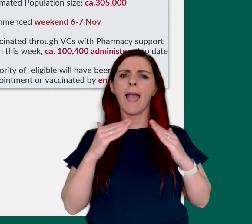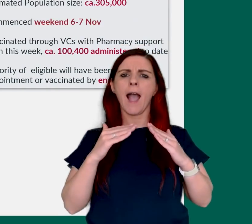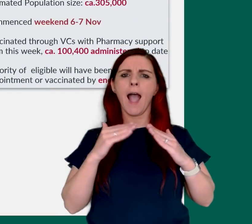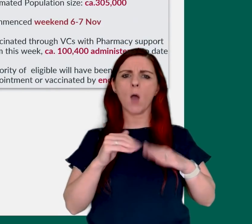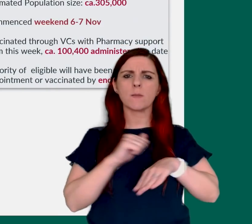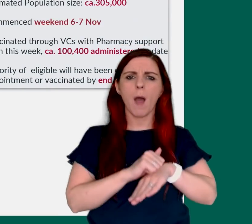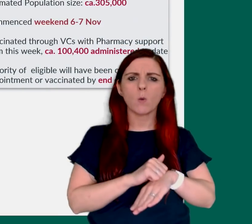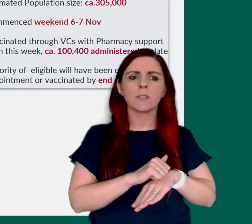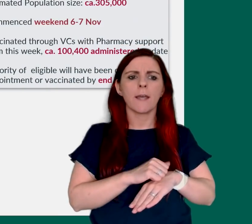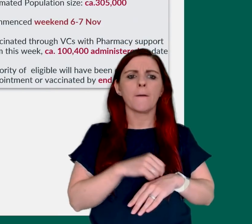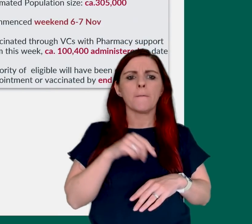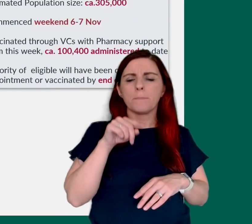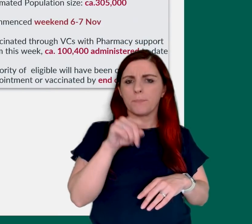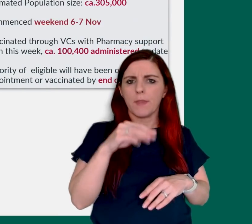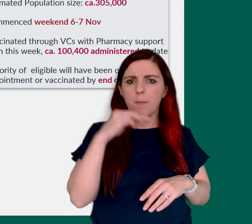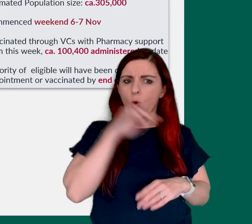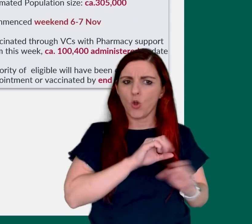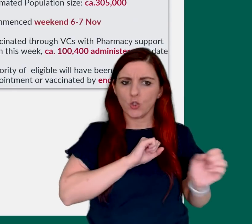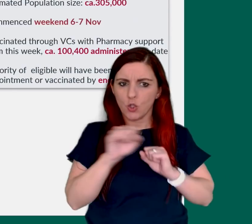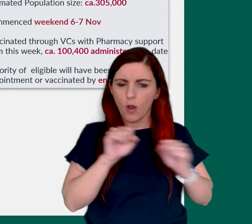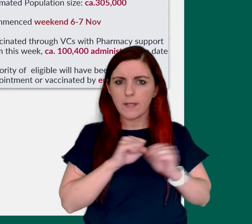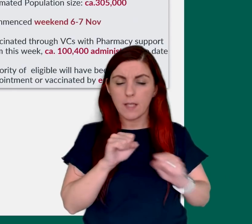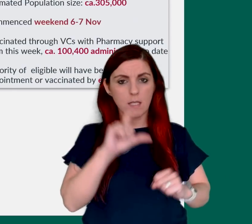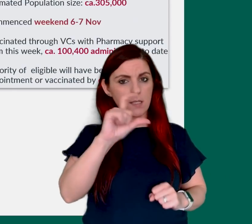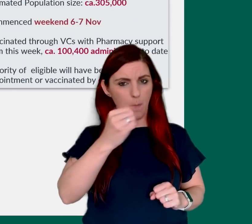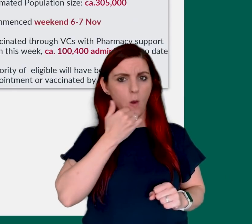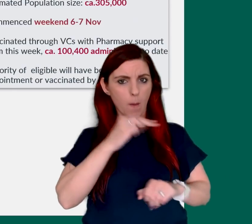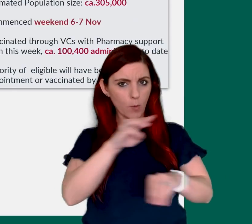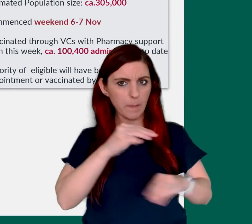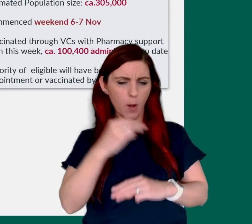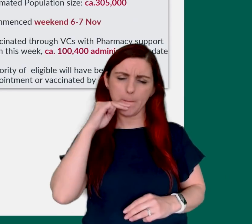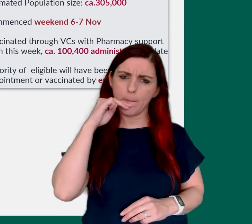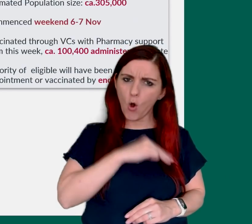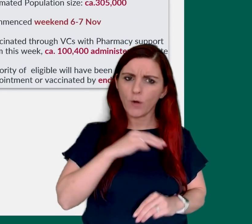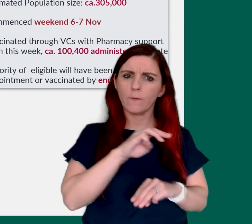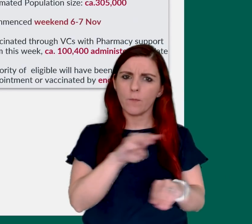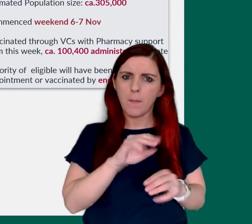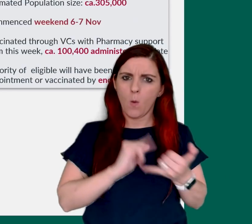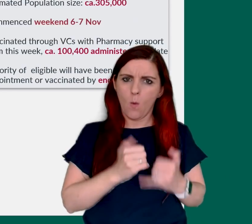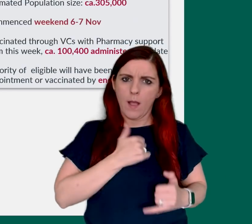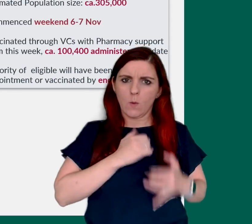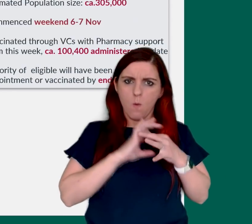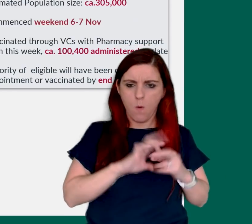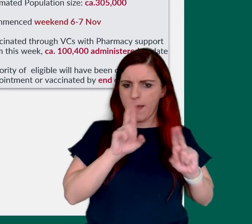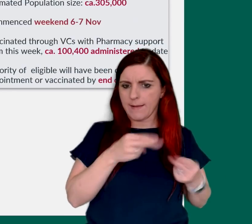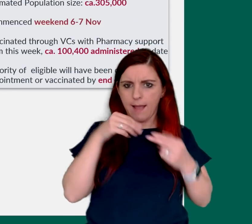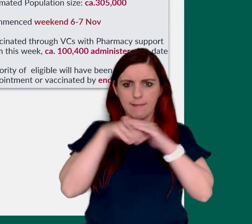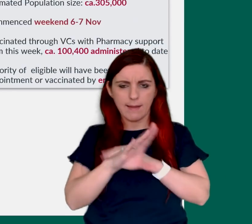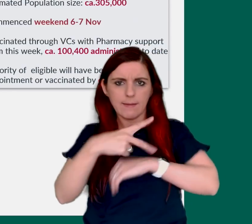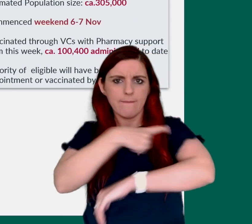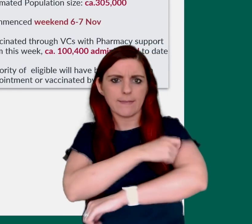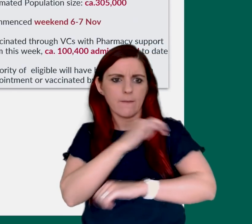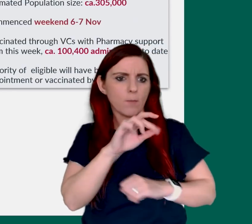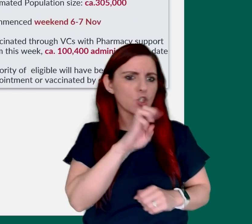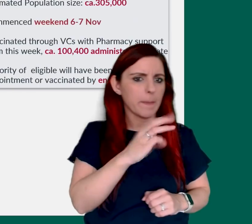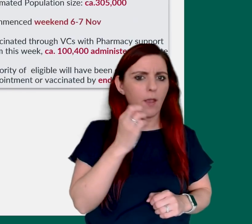to flag, again, this is a really important service. It may be a very small number of people, but crucial for people who are at home who can't get in to get a vaccine from a GP